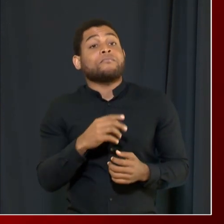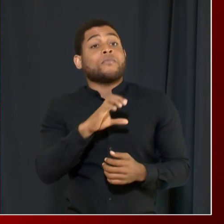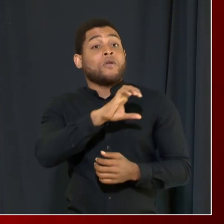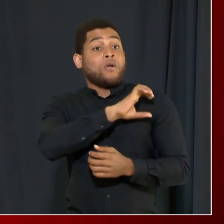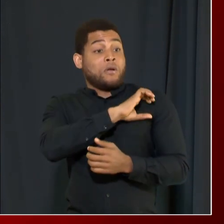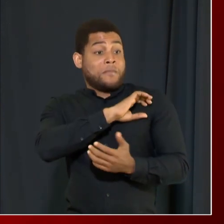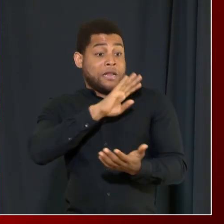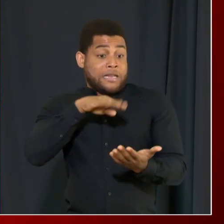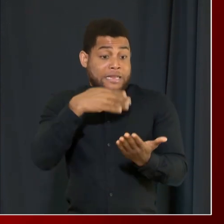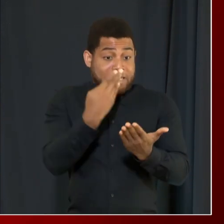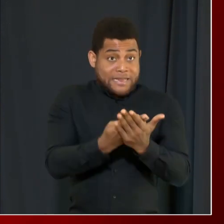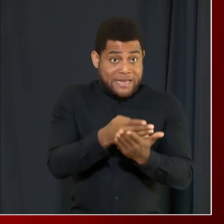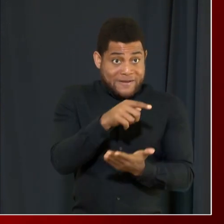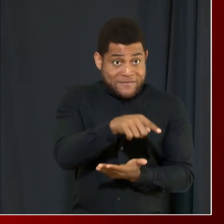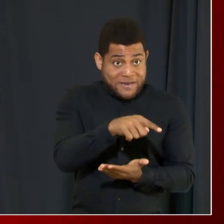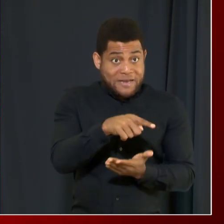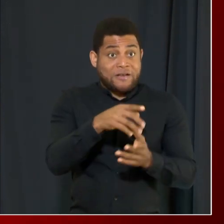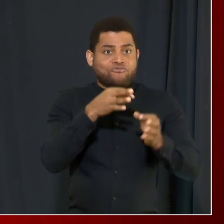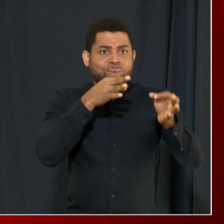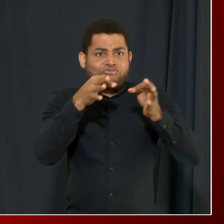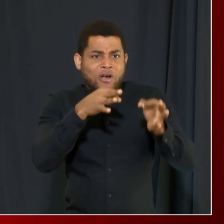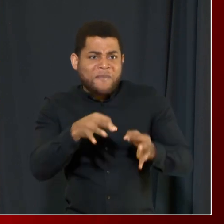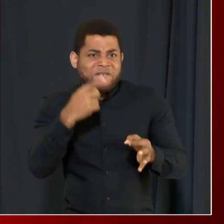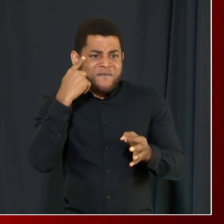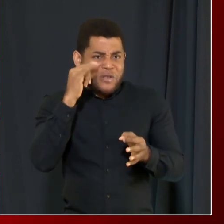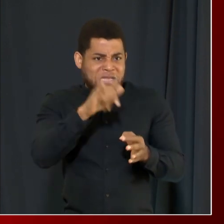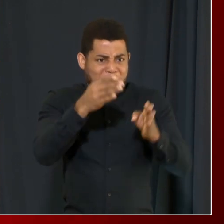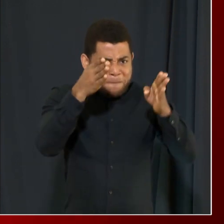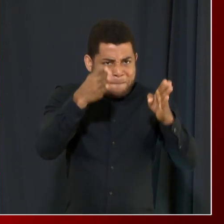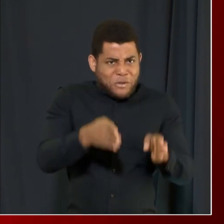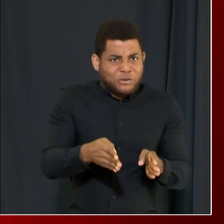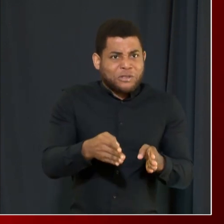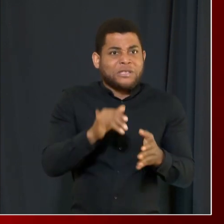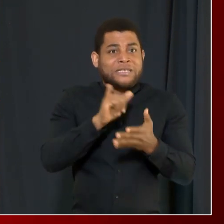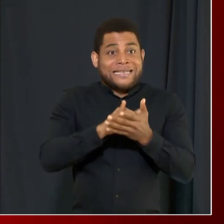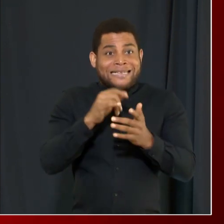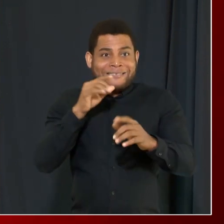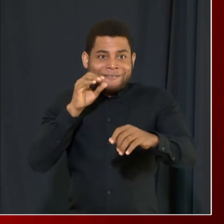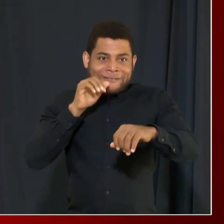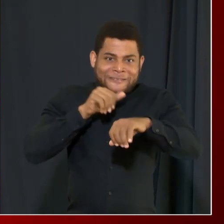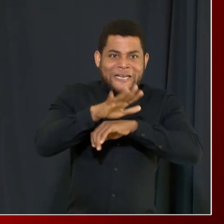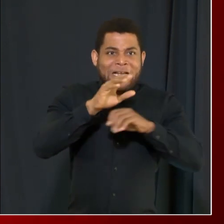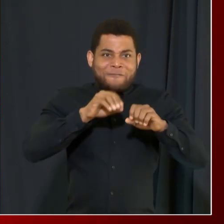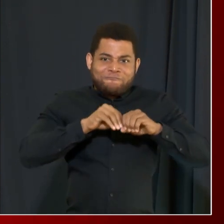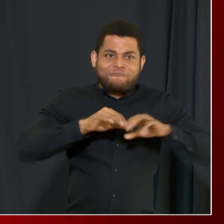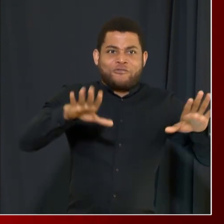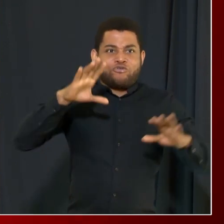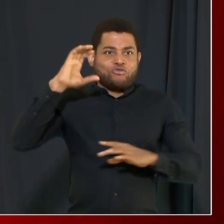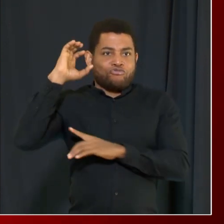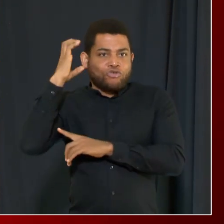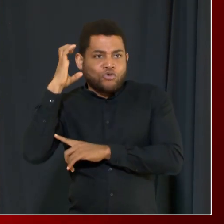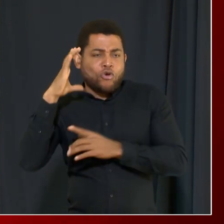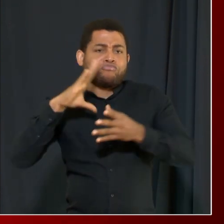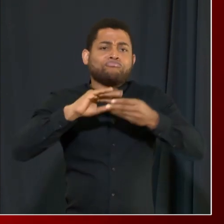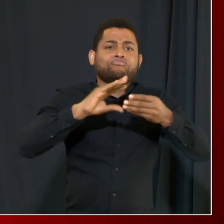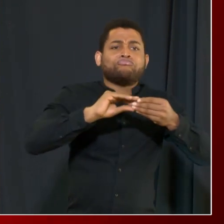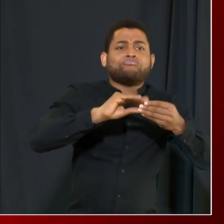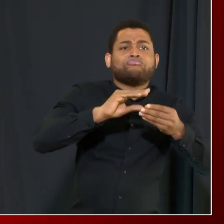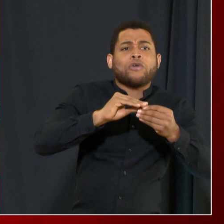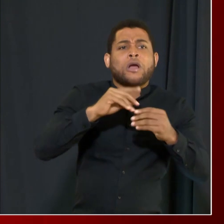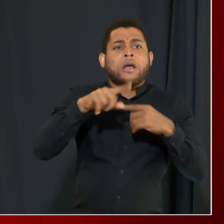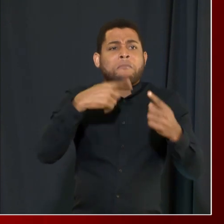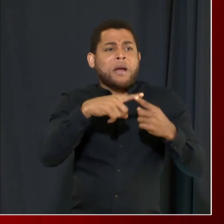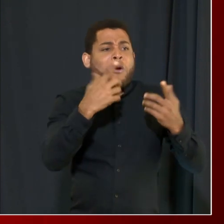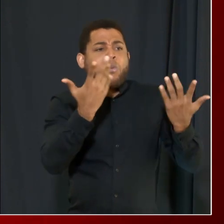the suspect was transmitted across the radio waves. The officers responded, saw